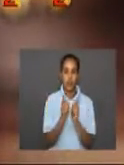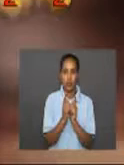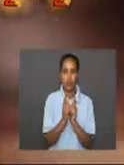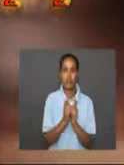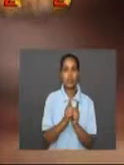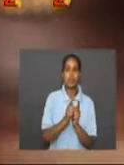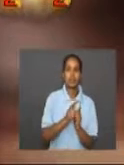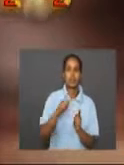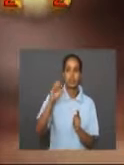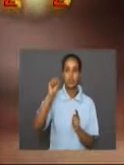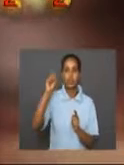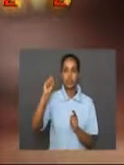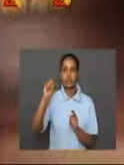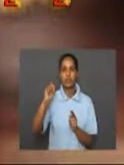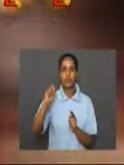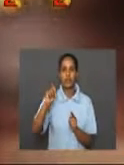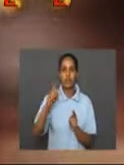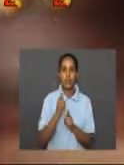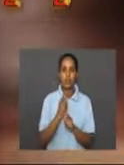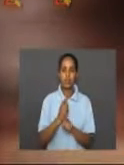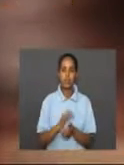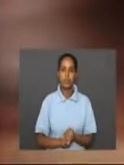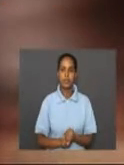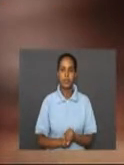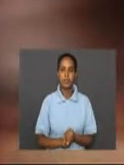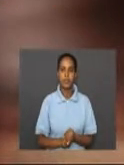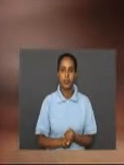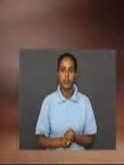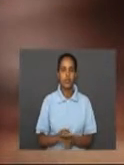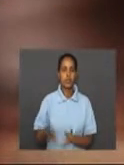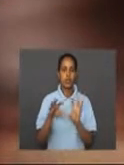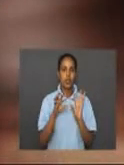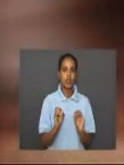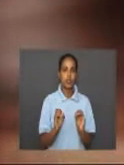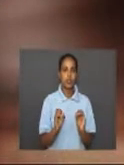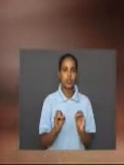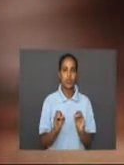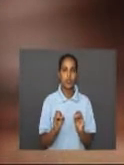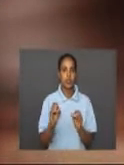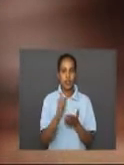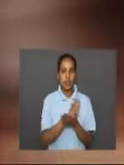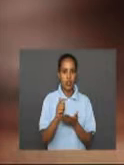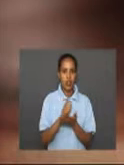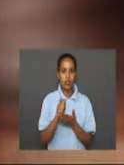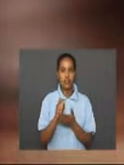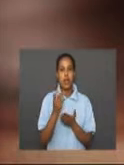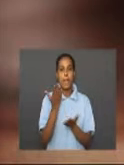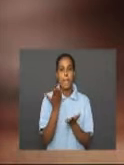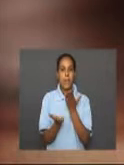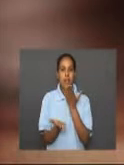very easily. It is primarily found in only one ore, which